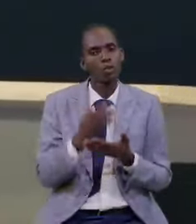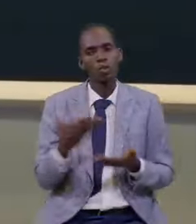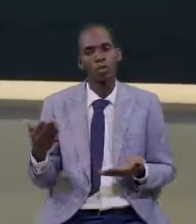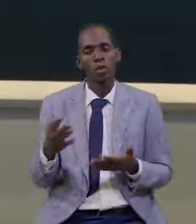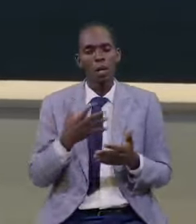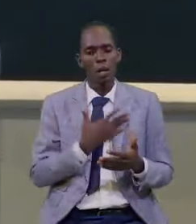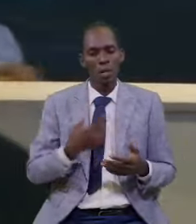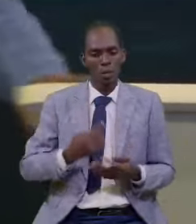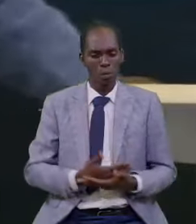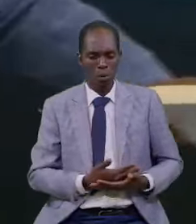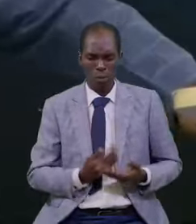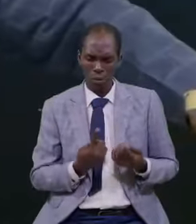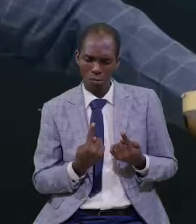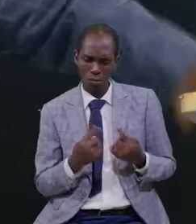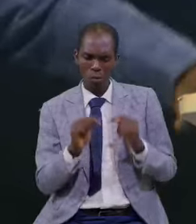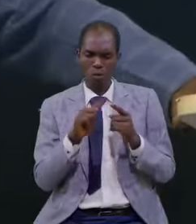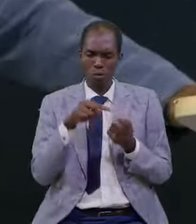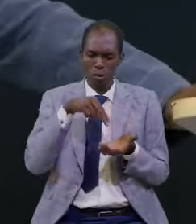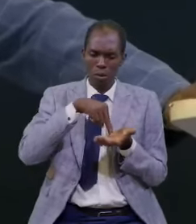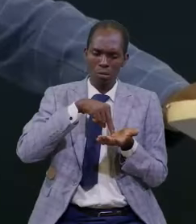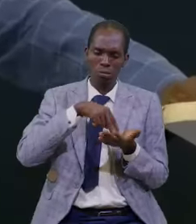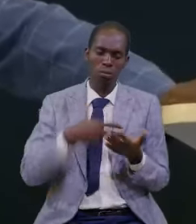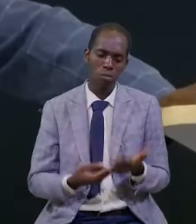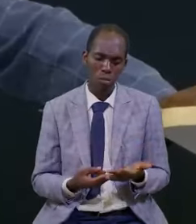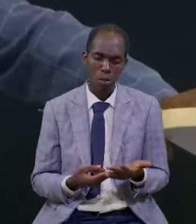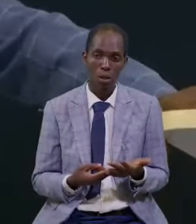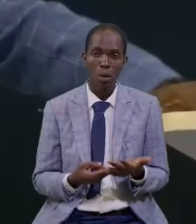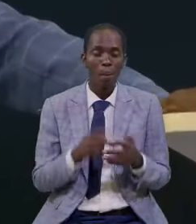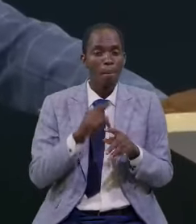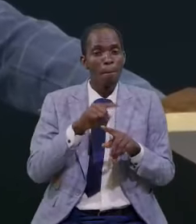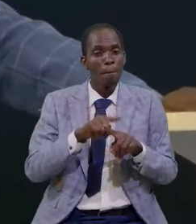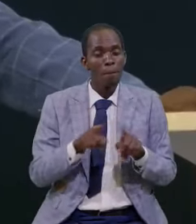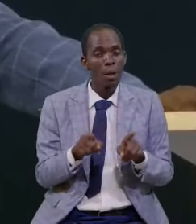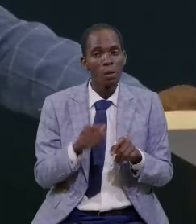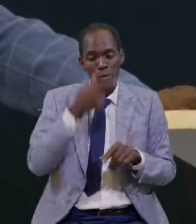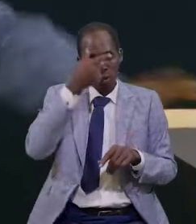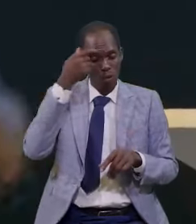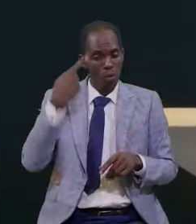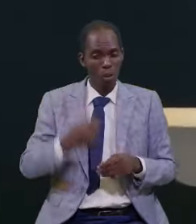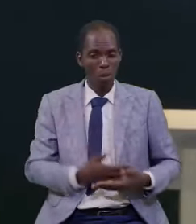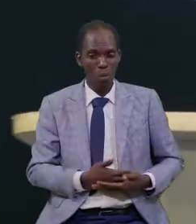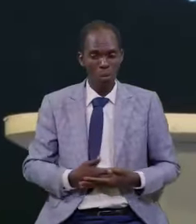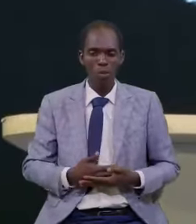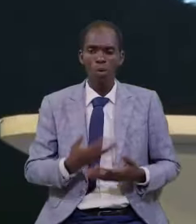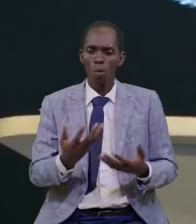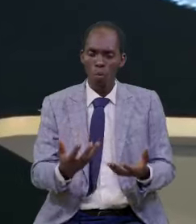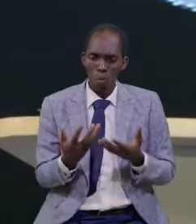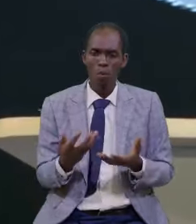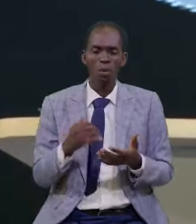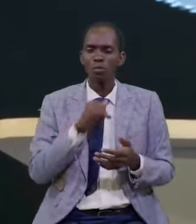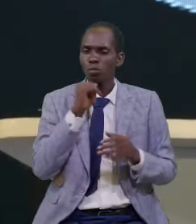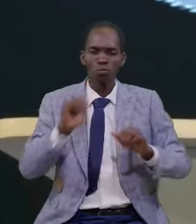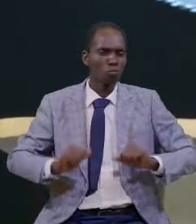He stands up. And he falls down. But because he is thirsty, He does not give up. He begins to